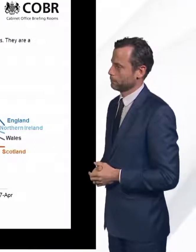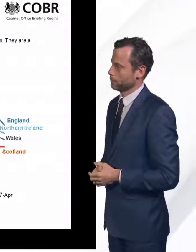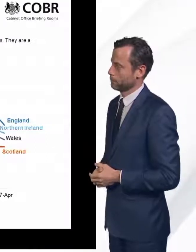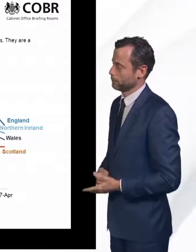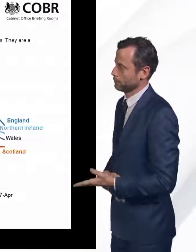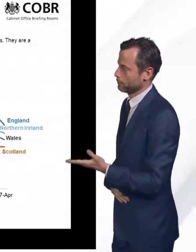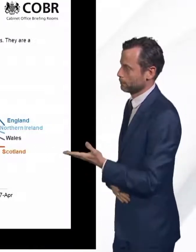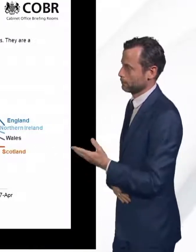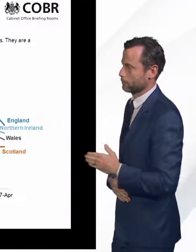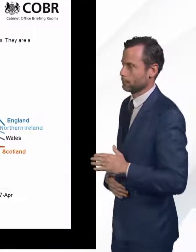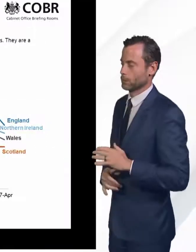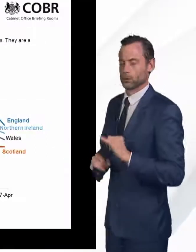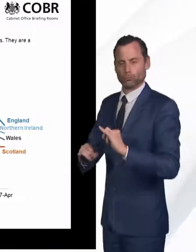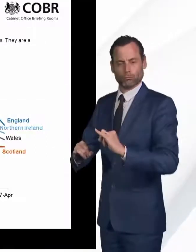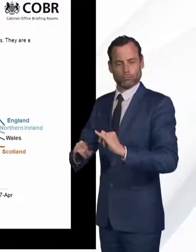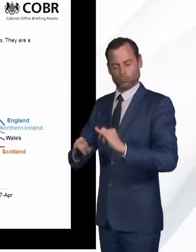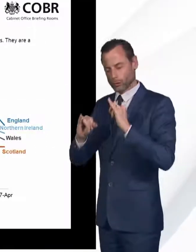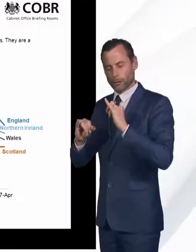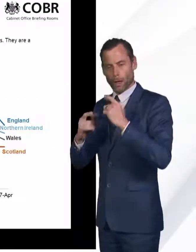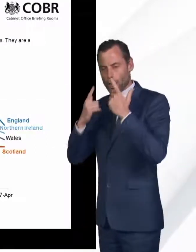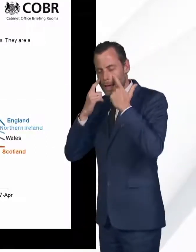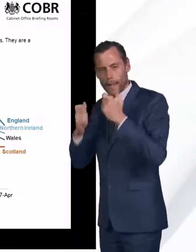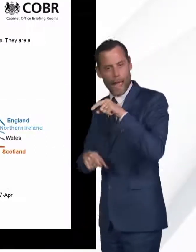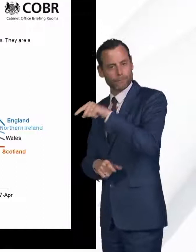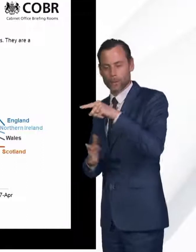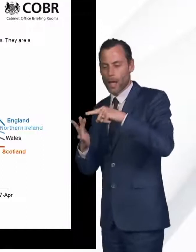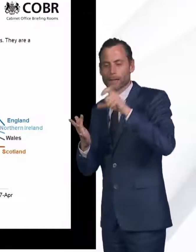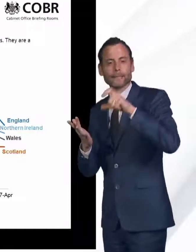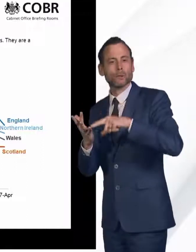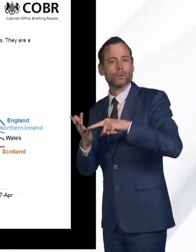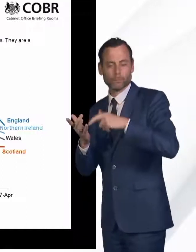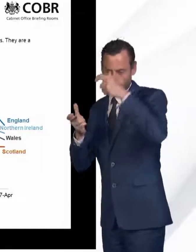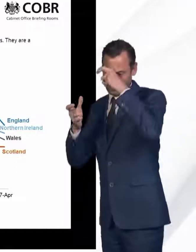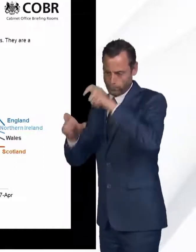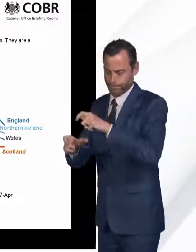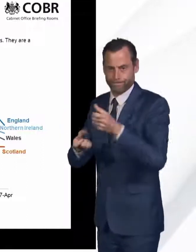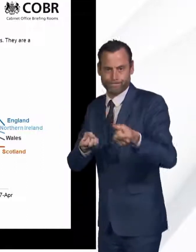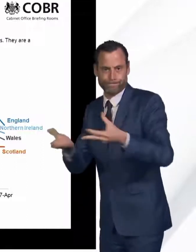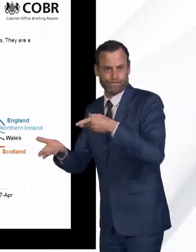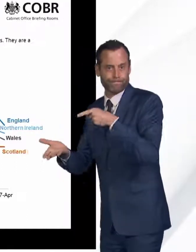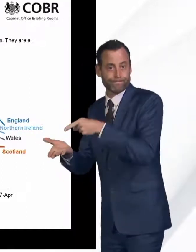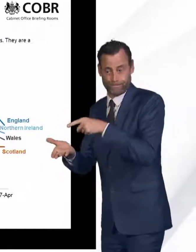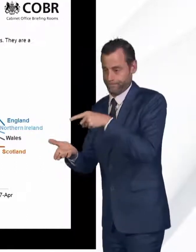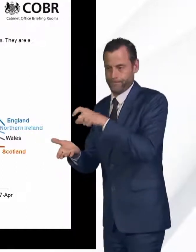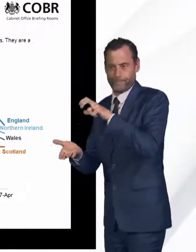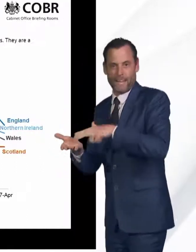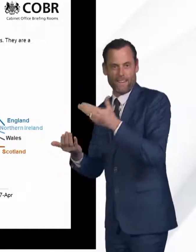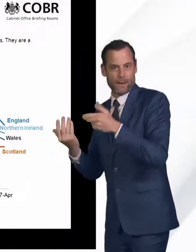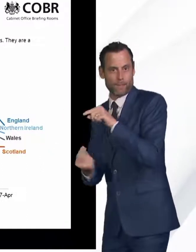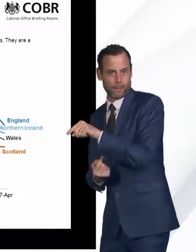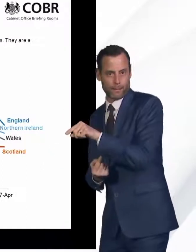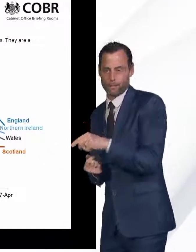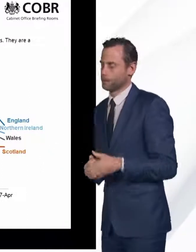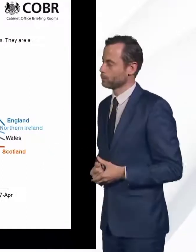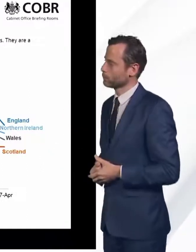This is critical care beds in which there is a patient with COVID-19. So this is